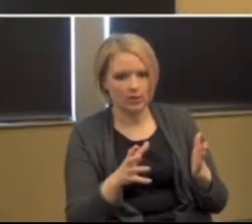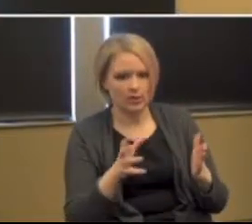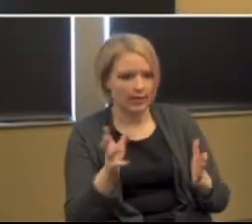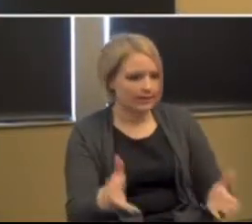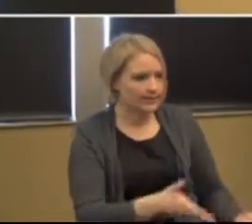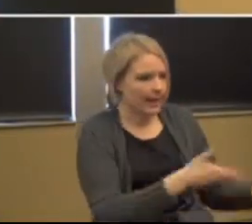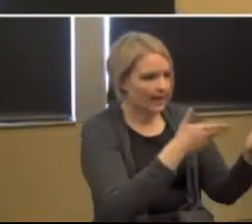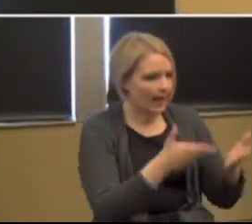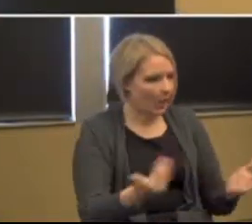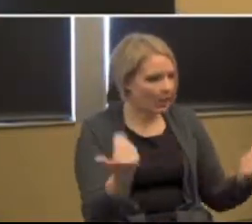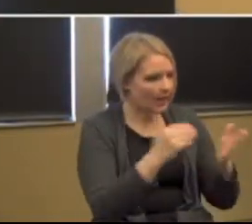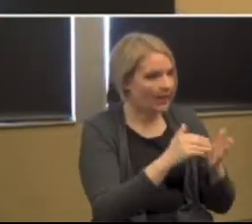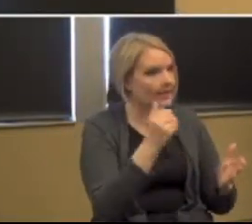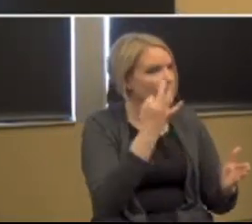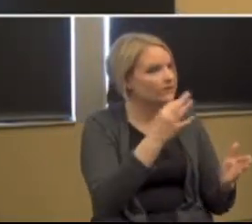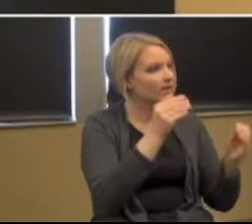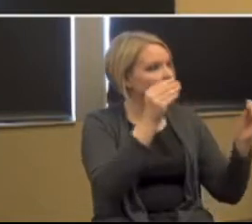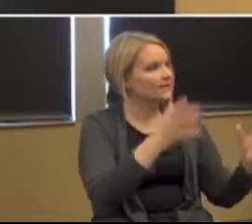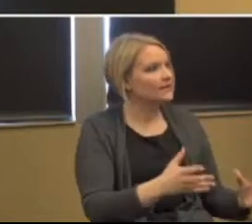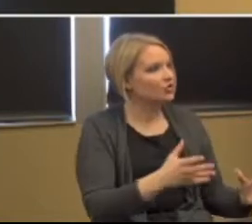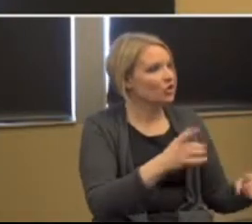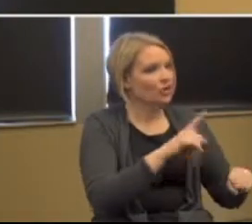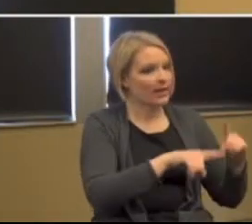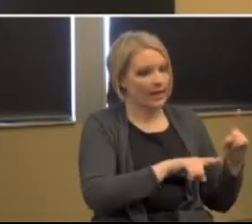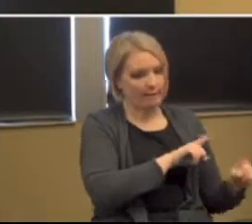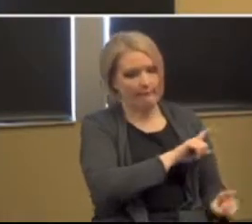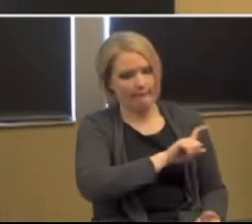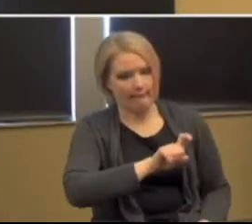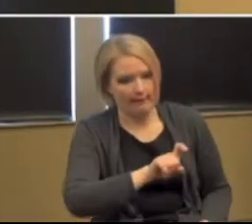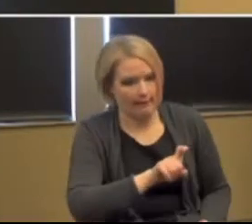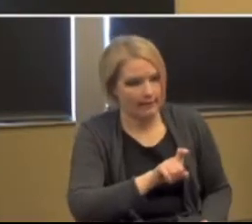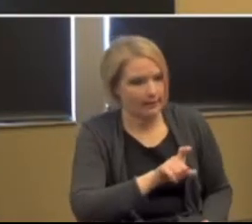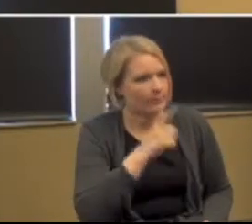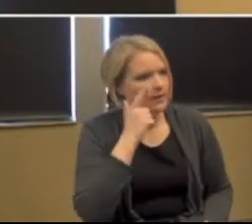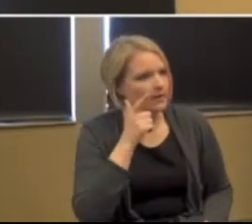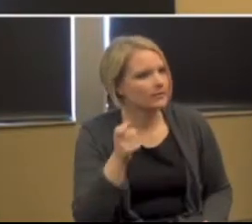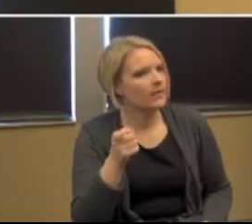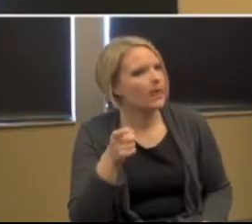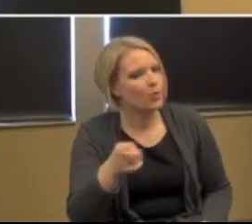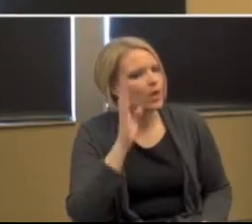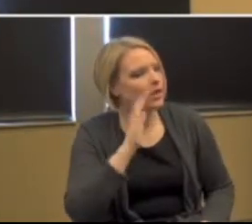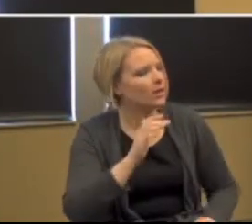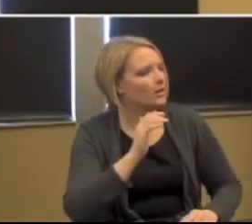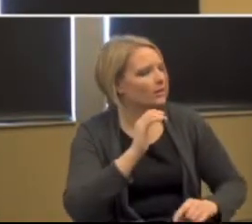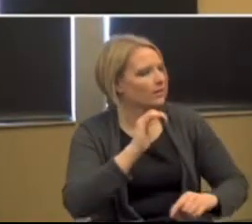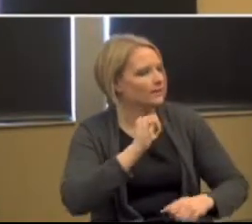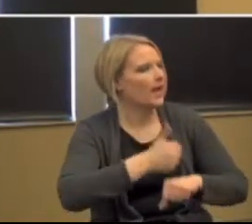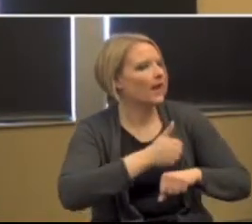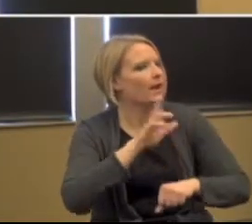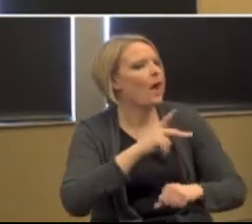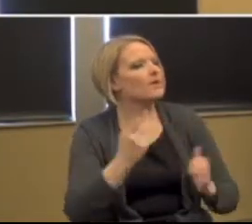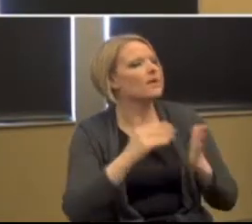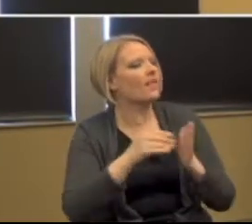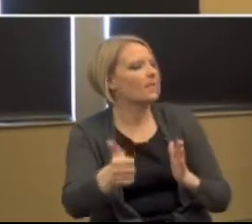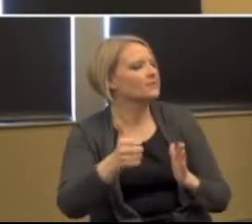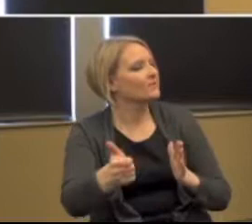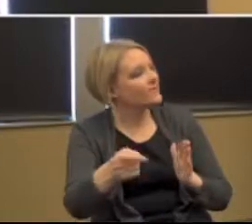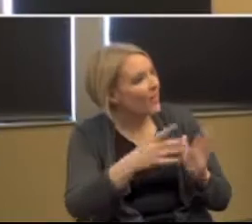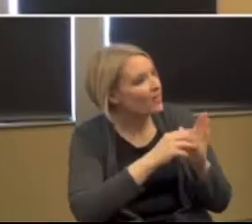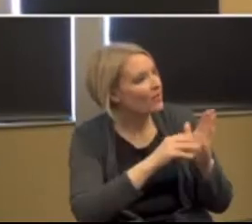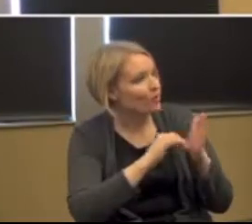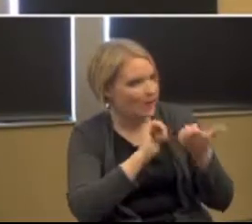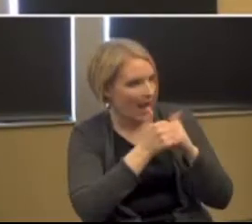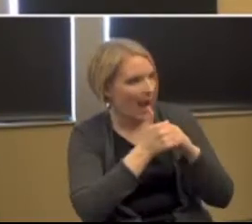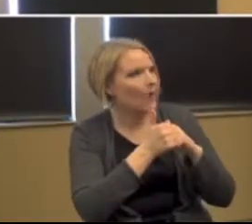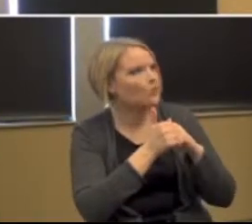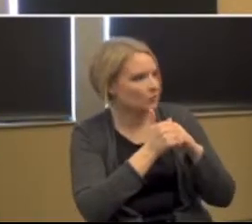it's been left there and the teacher can't get to it, and they reset it themselves because they've seen the teacher do that. And so they've learned that skill. And